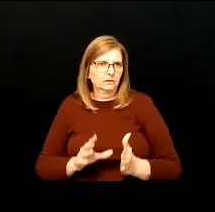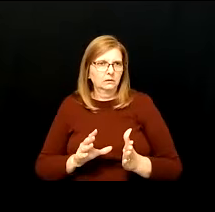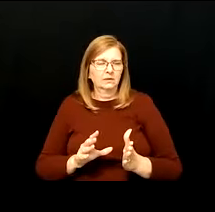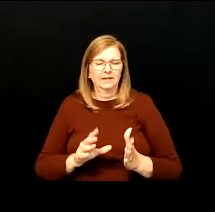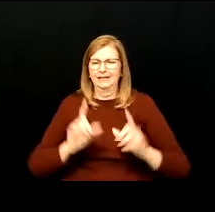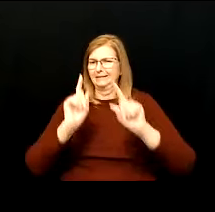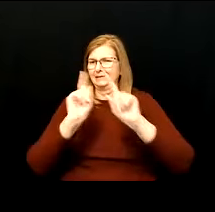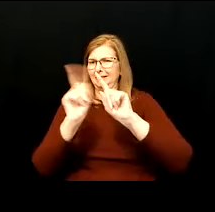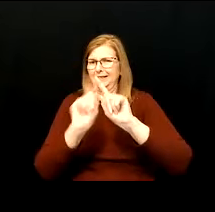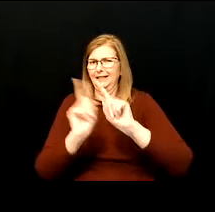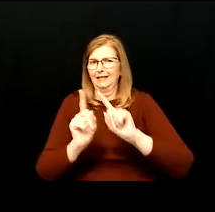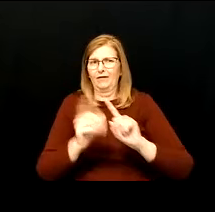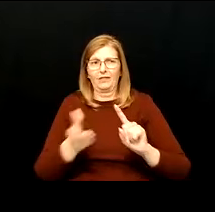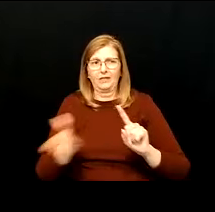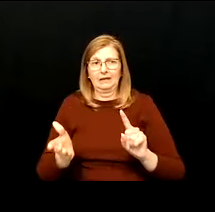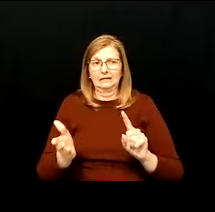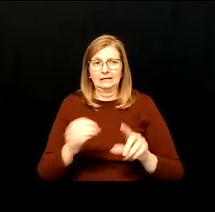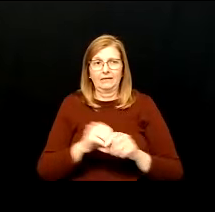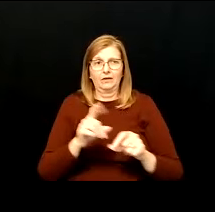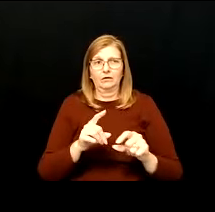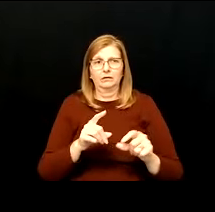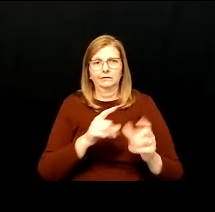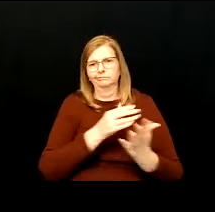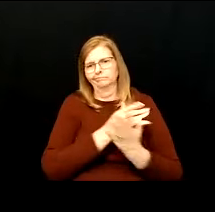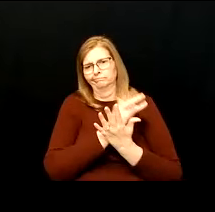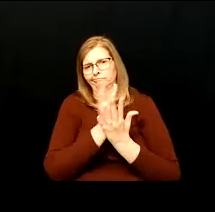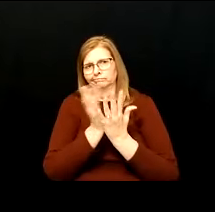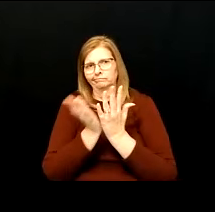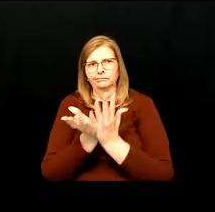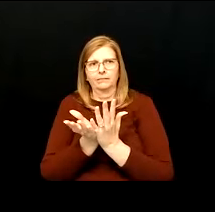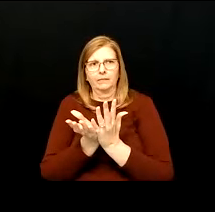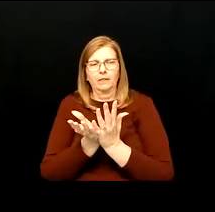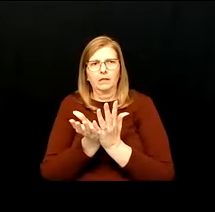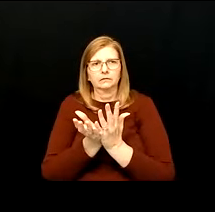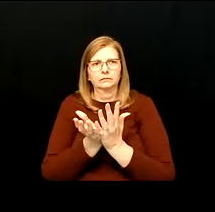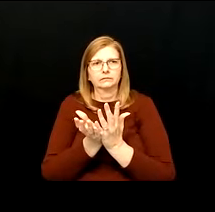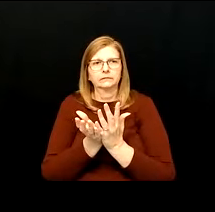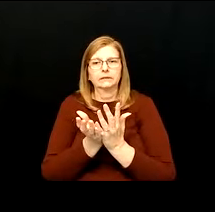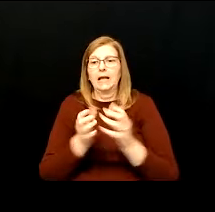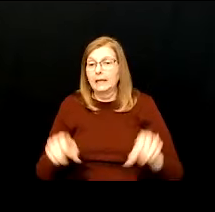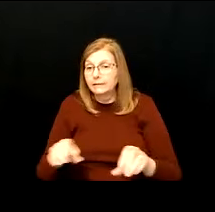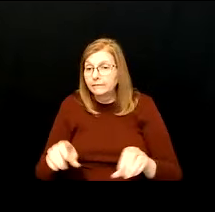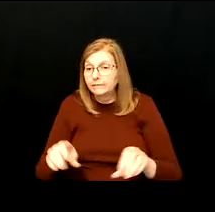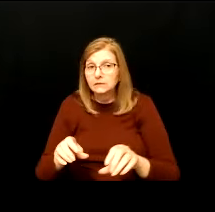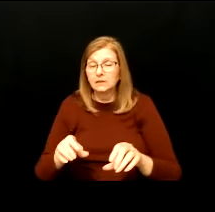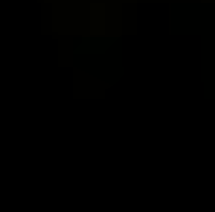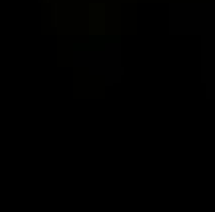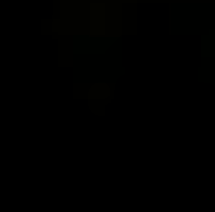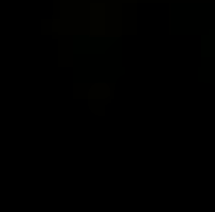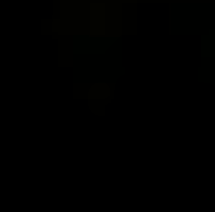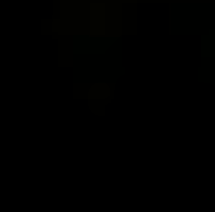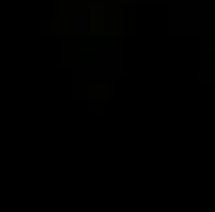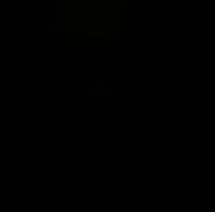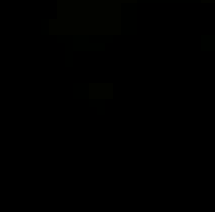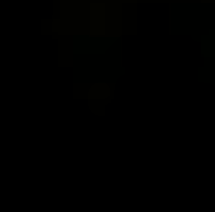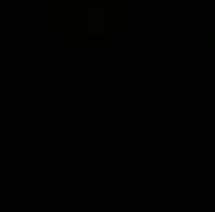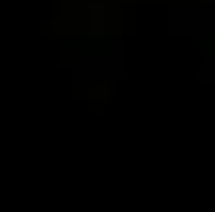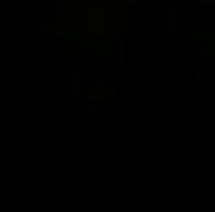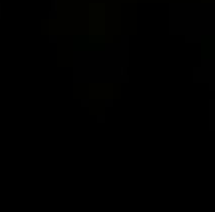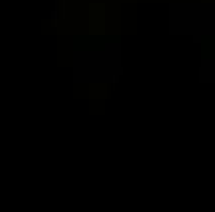different things in there all the way down, a lot of the same activities, but I found it very useful to use